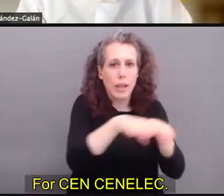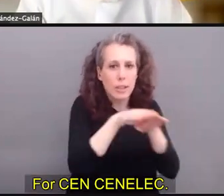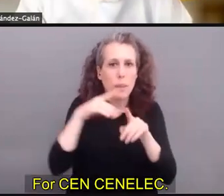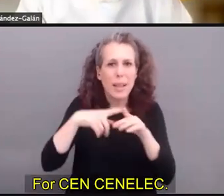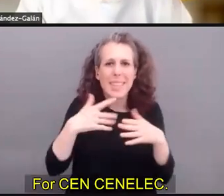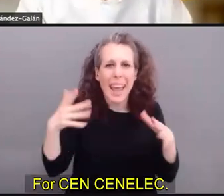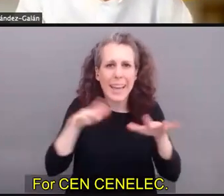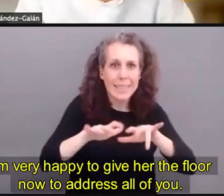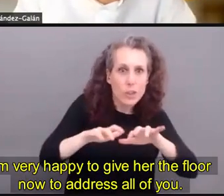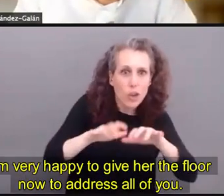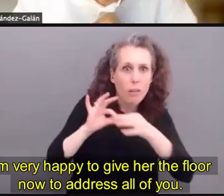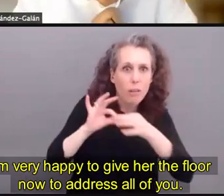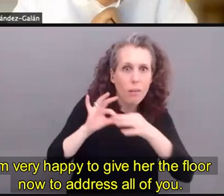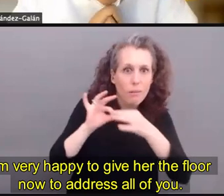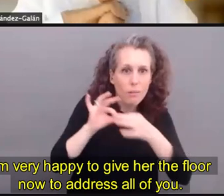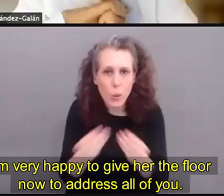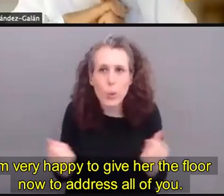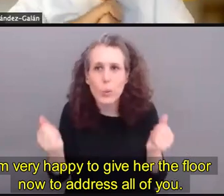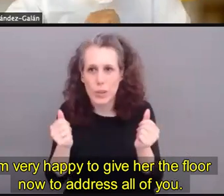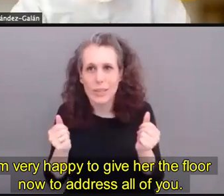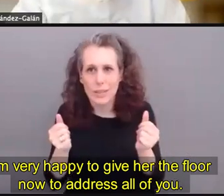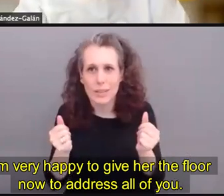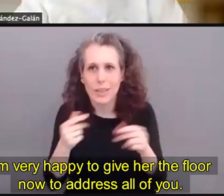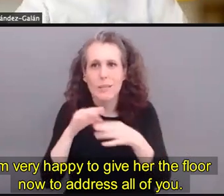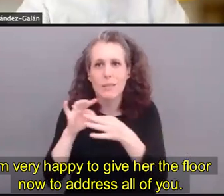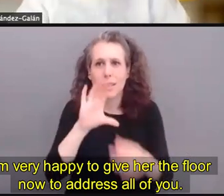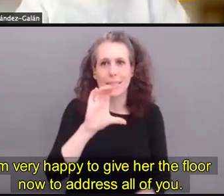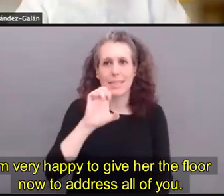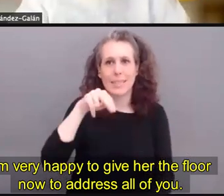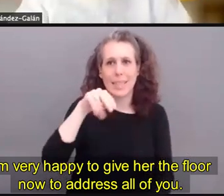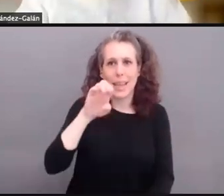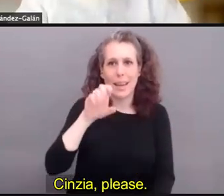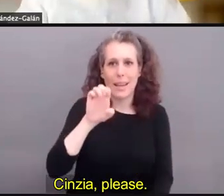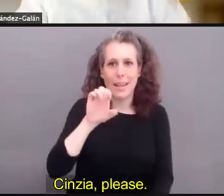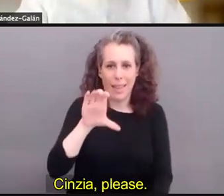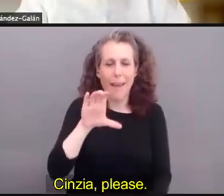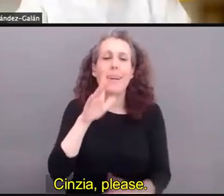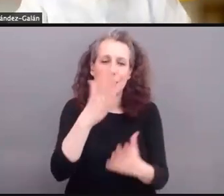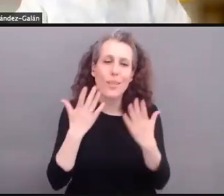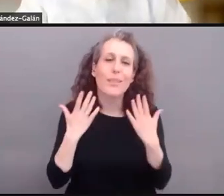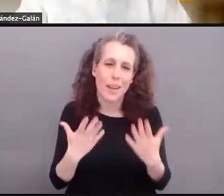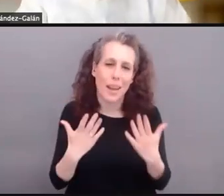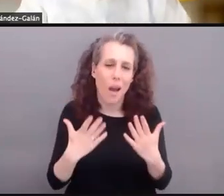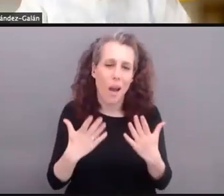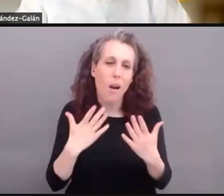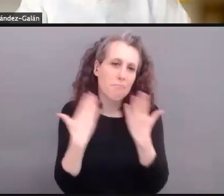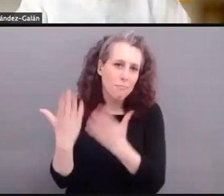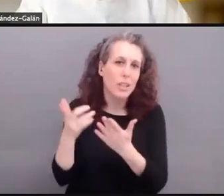for Sensenelec, and I'm very happy to give her the floor now to address to all of you. Cinzia, please.